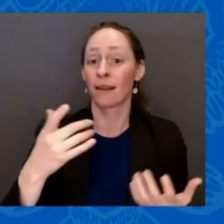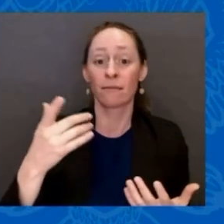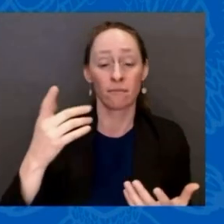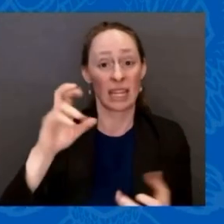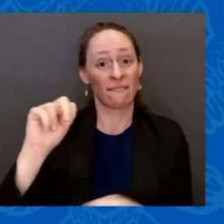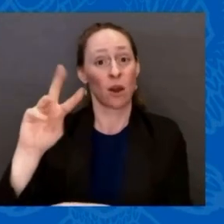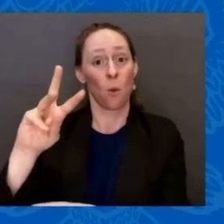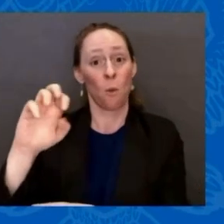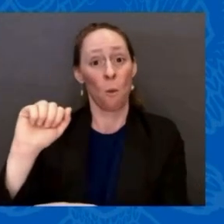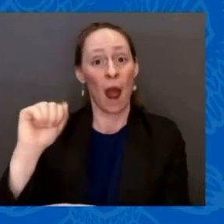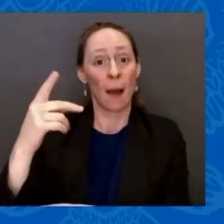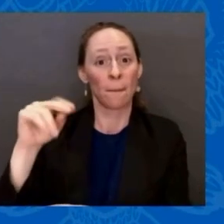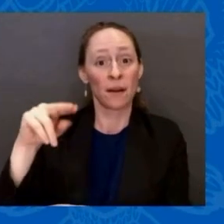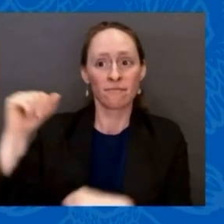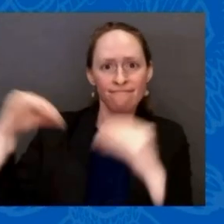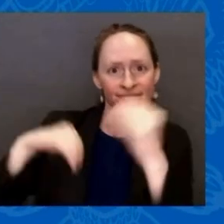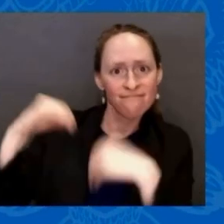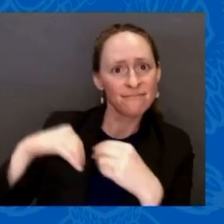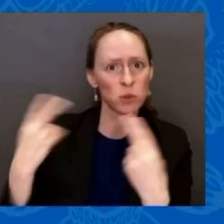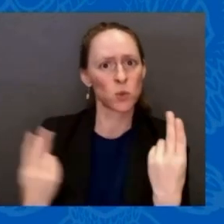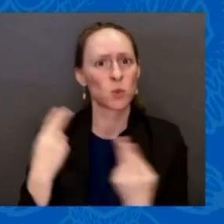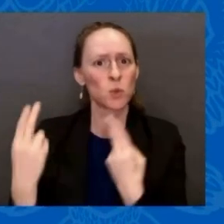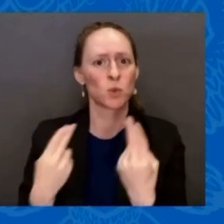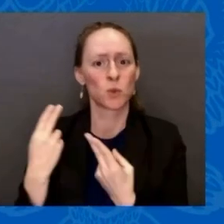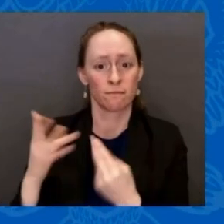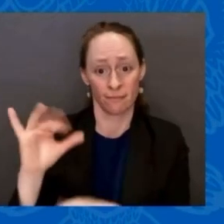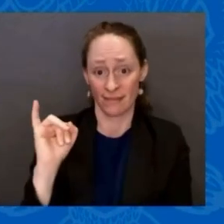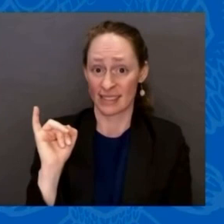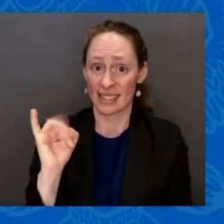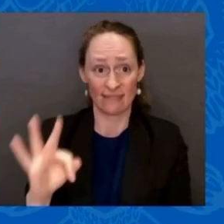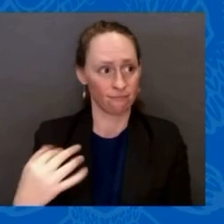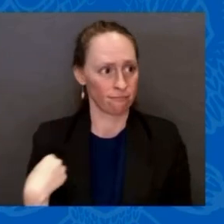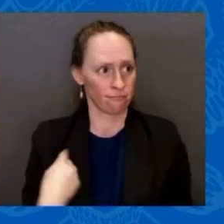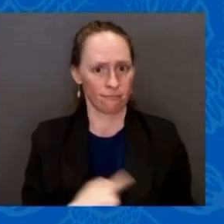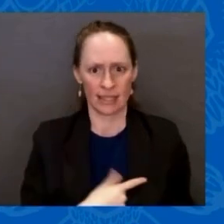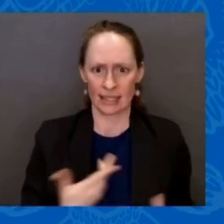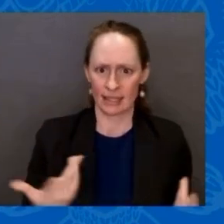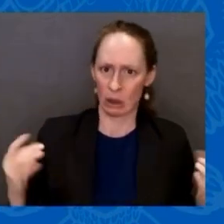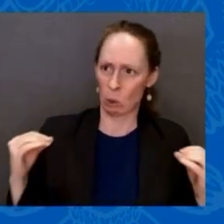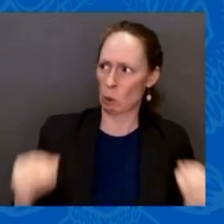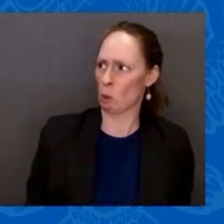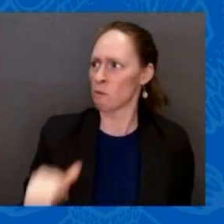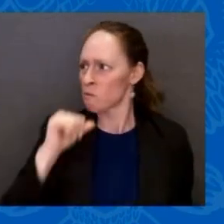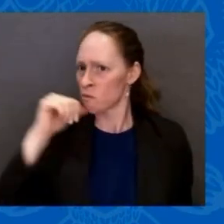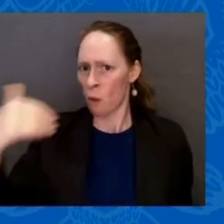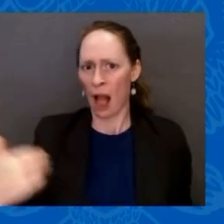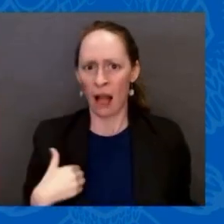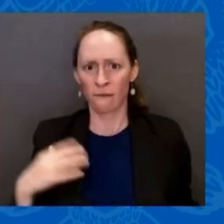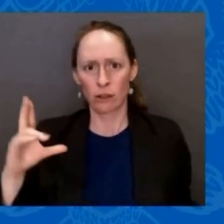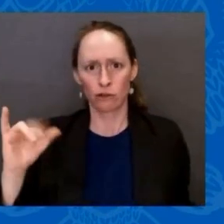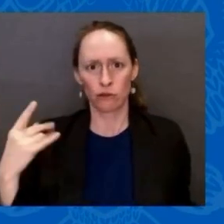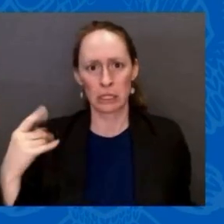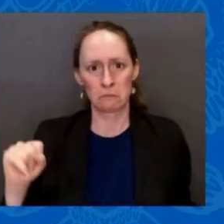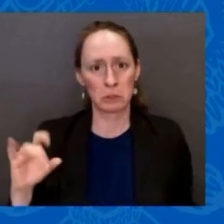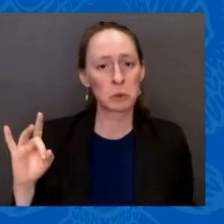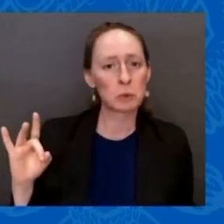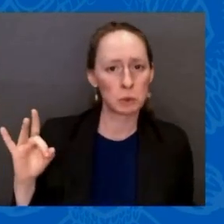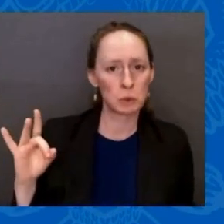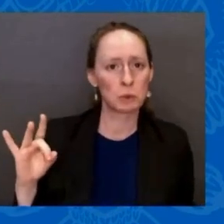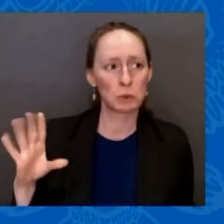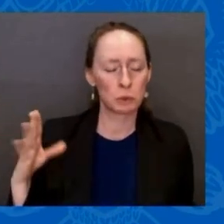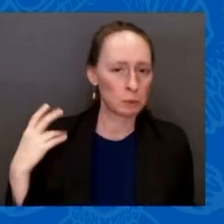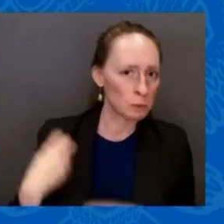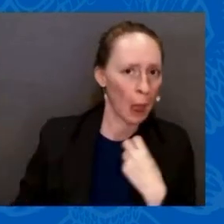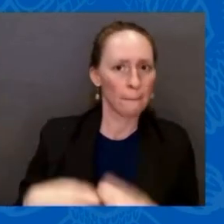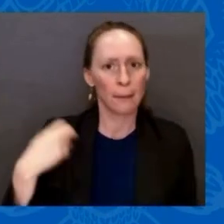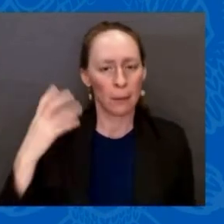chip, we got a real problem. But over time, we went from producing 40% of those world chips down to